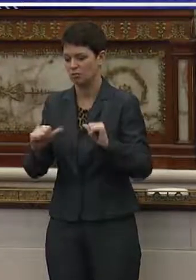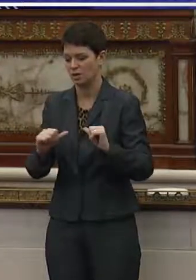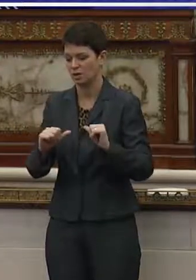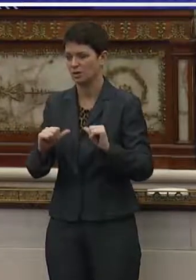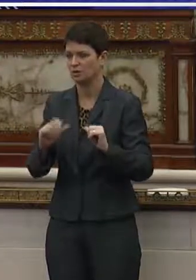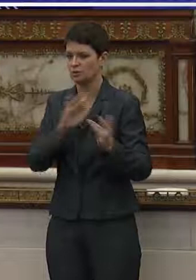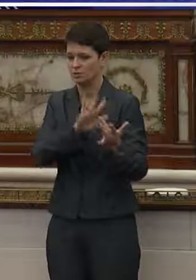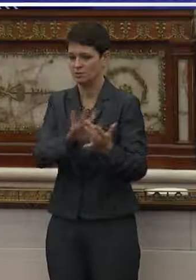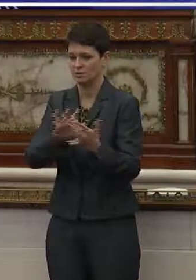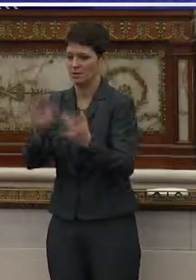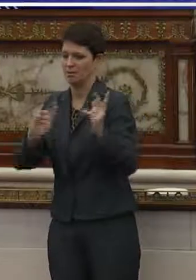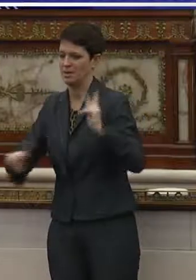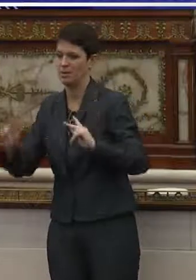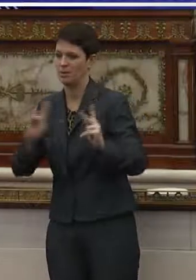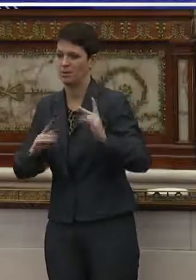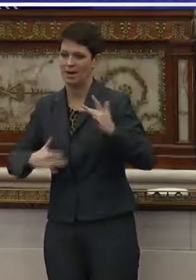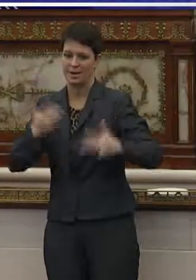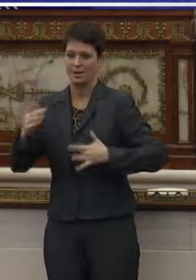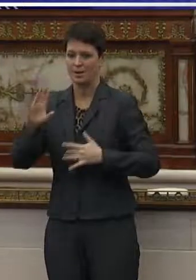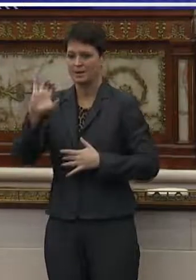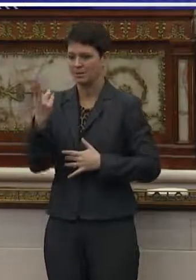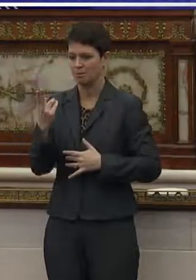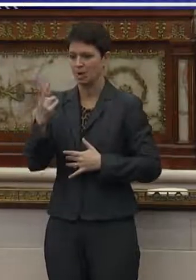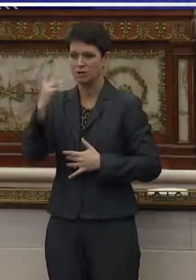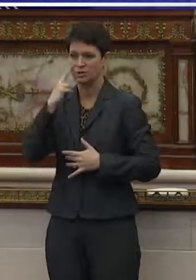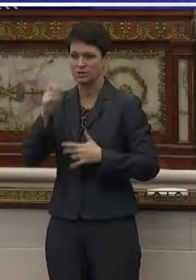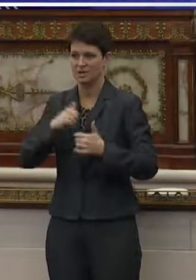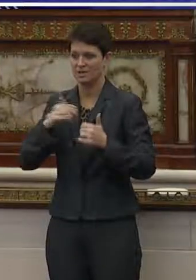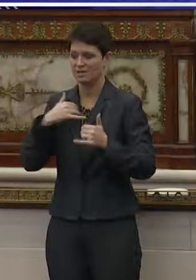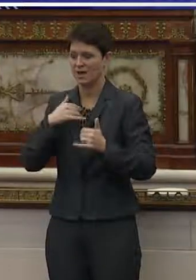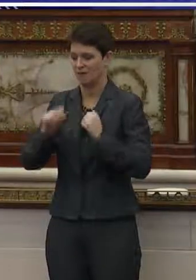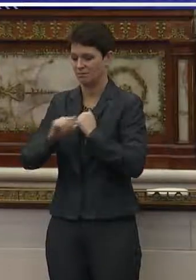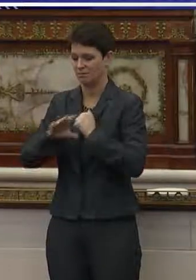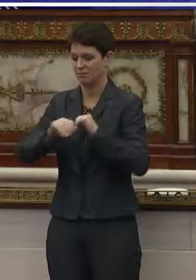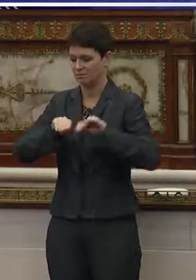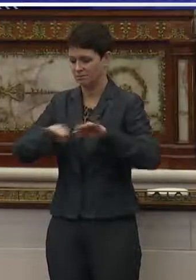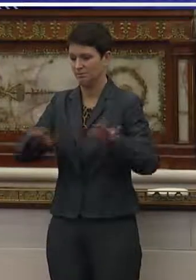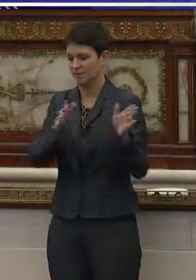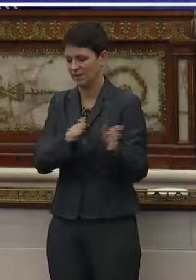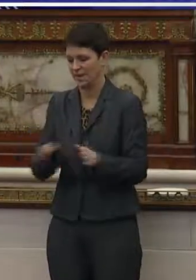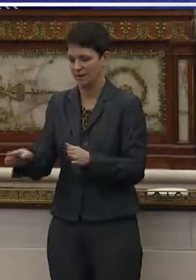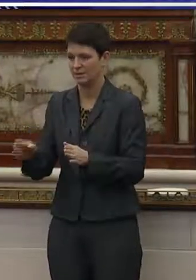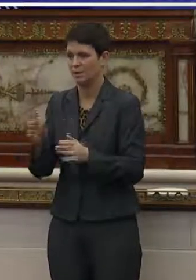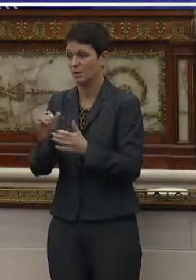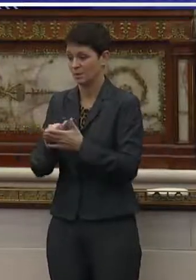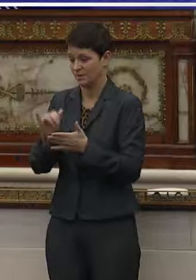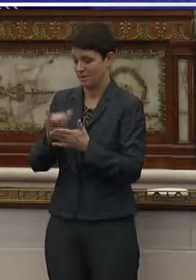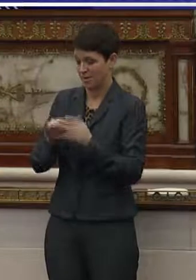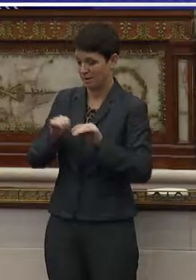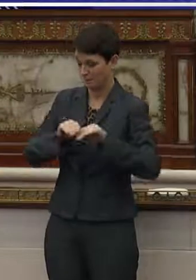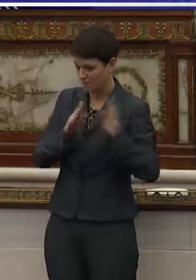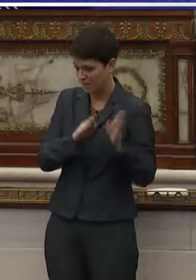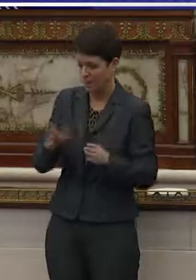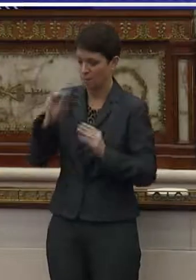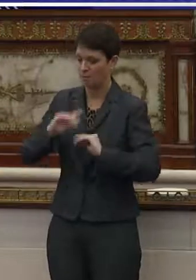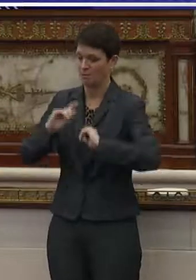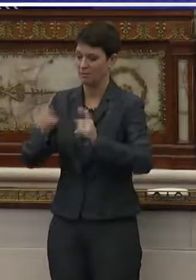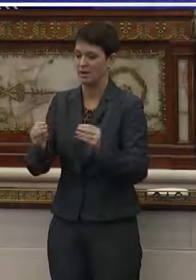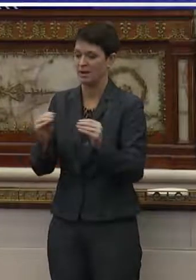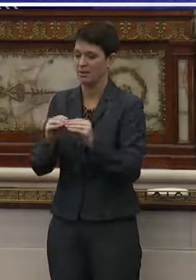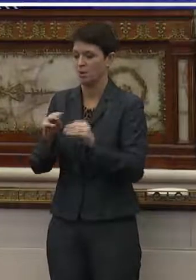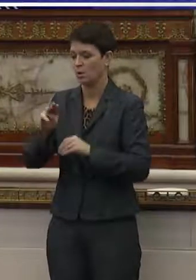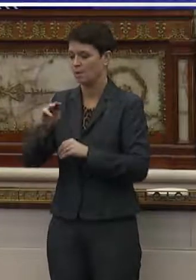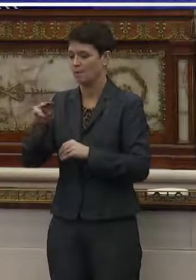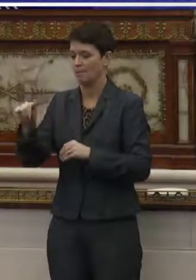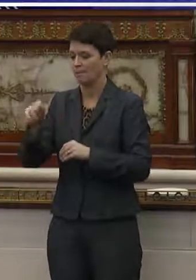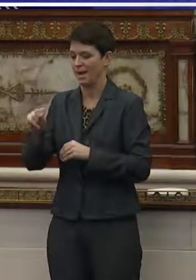that demographic. And I can't wait until March to see what this comms plan is. And I'm hoping that with that comms plan, that means that we'll be in a position to provide mass